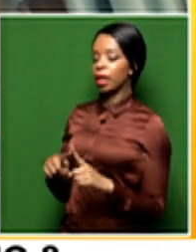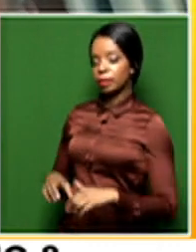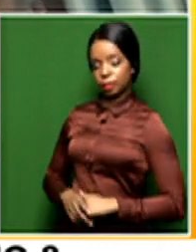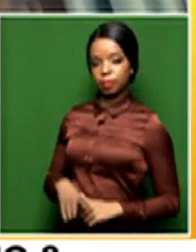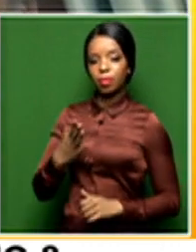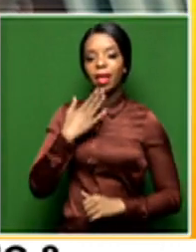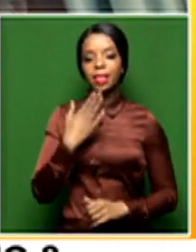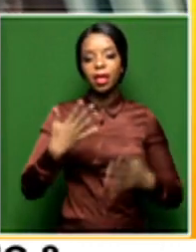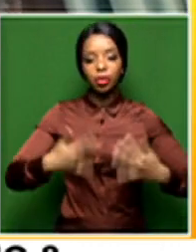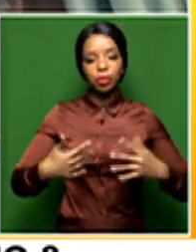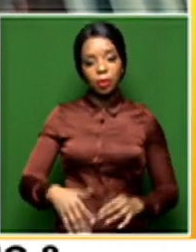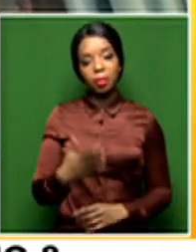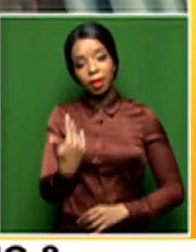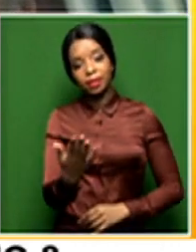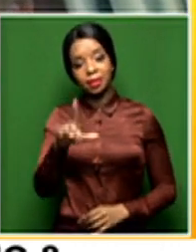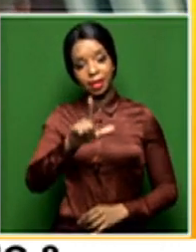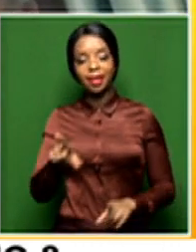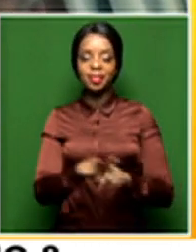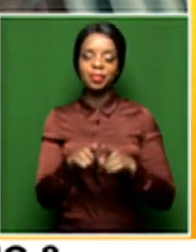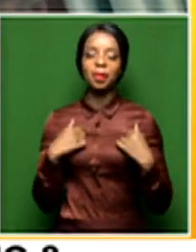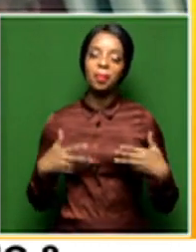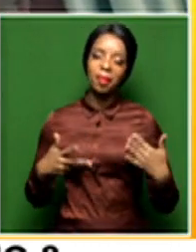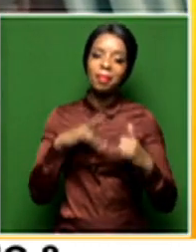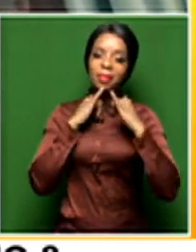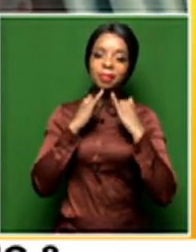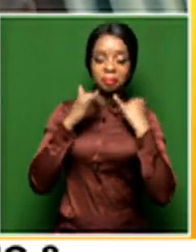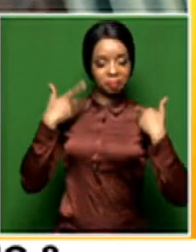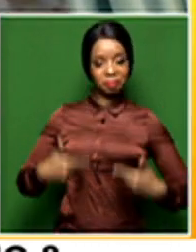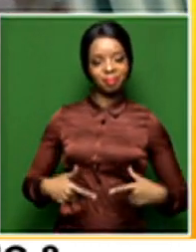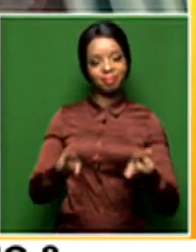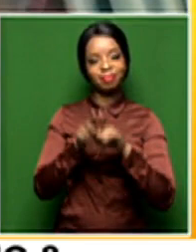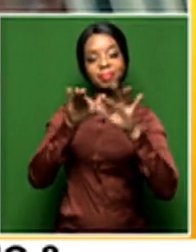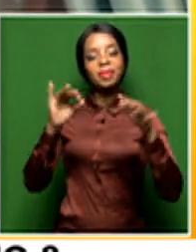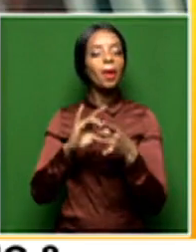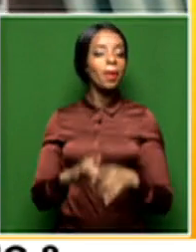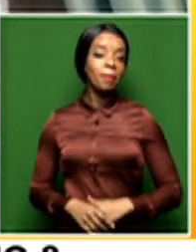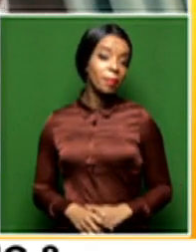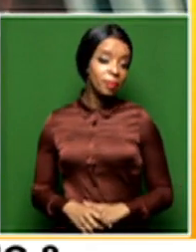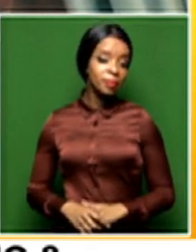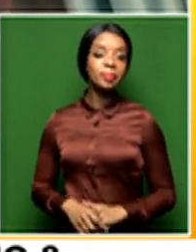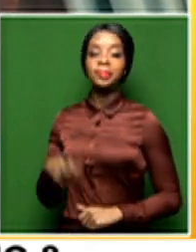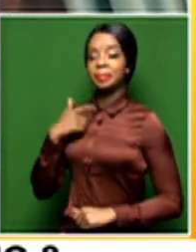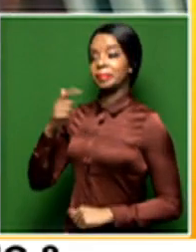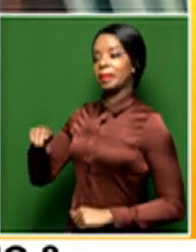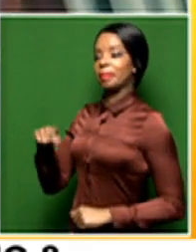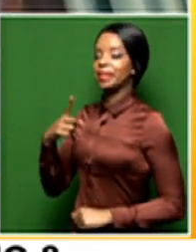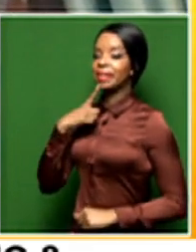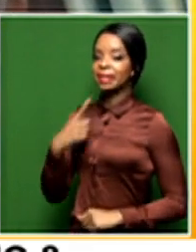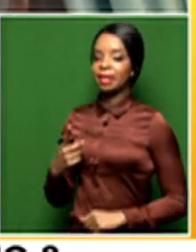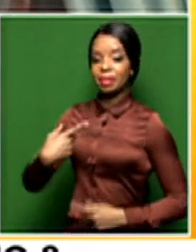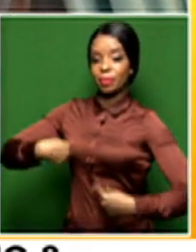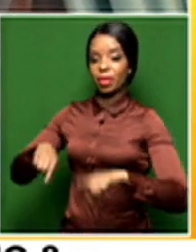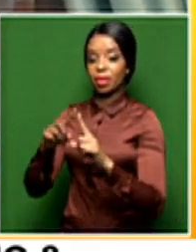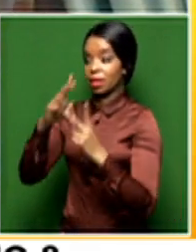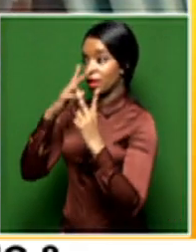Thank you so much, Leanne. Great to be with you as well as our viewers. I must say, it's quite a mandate when we look at